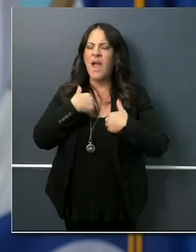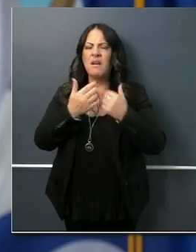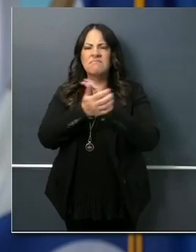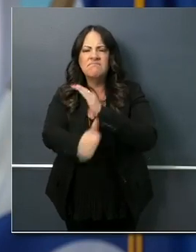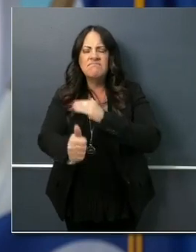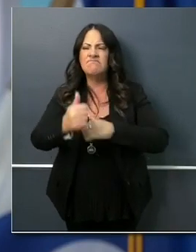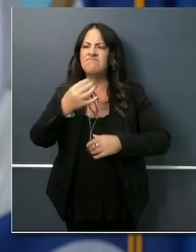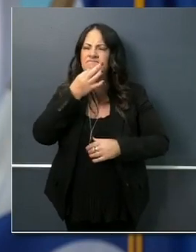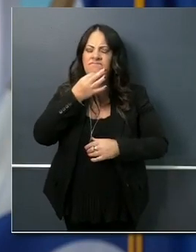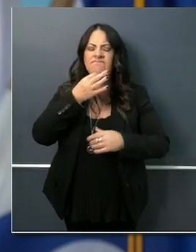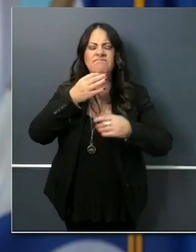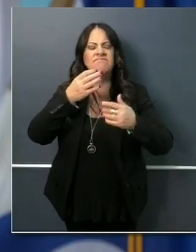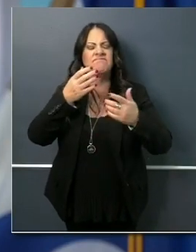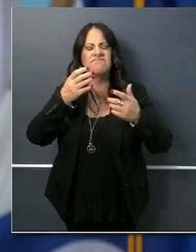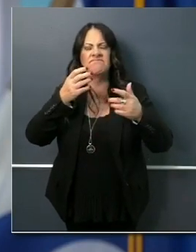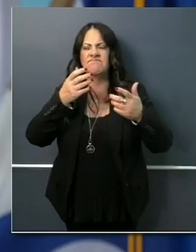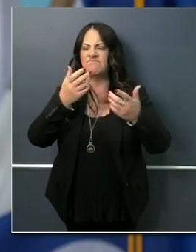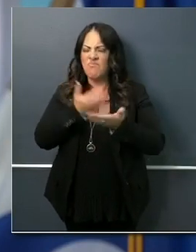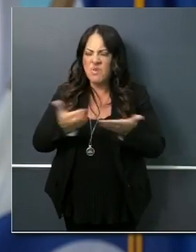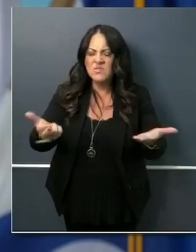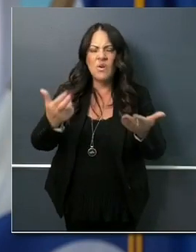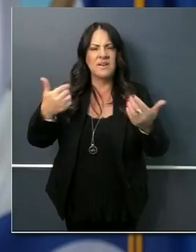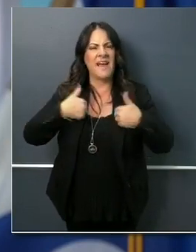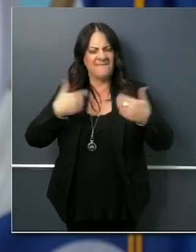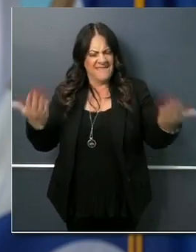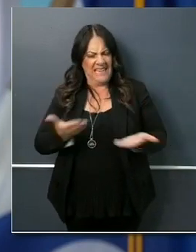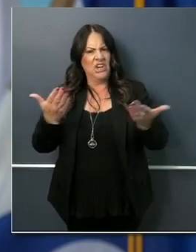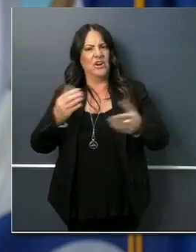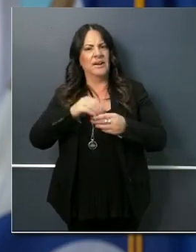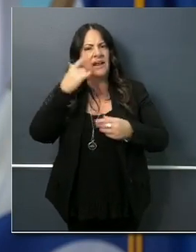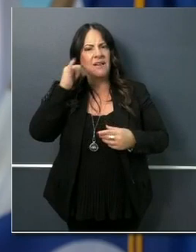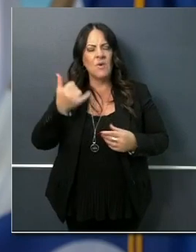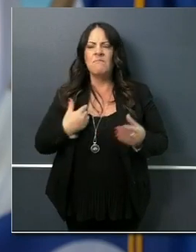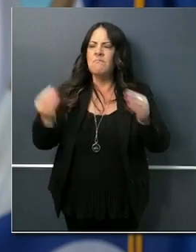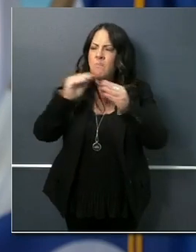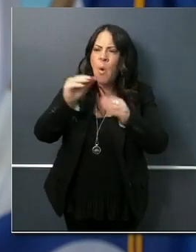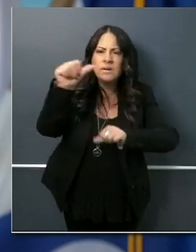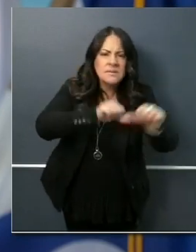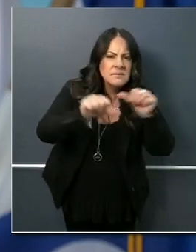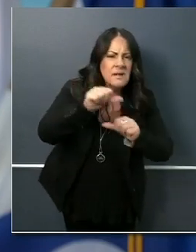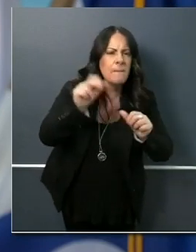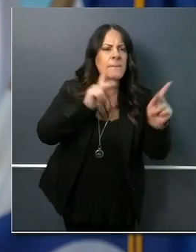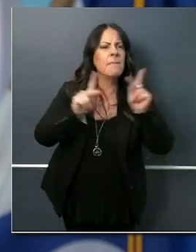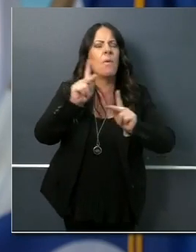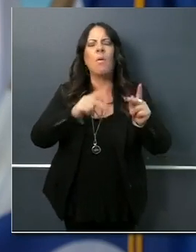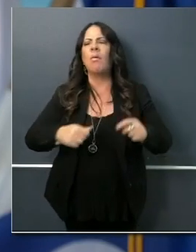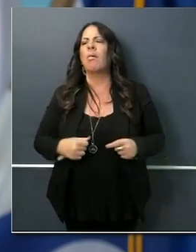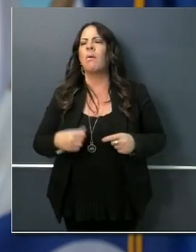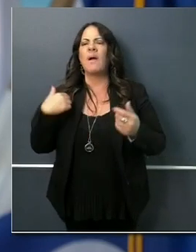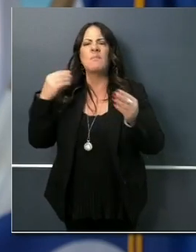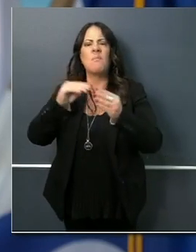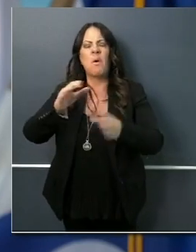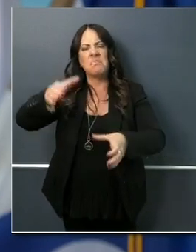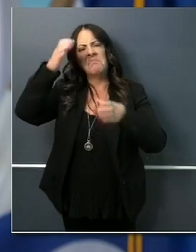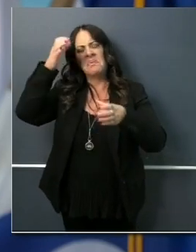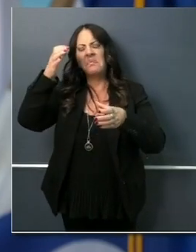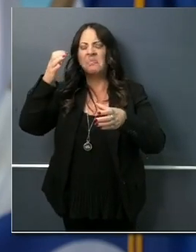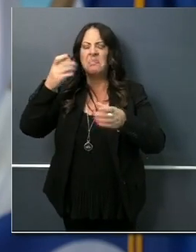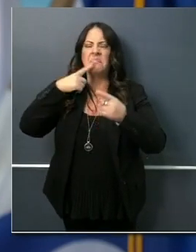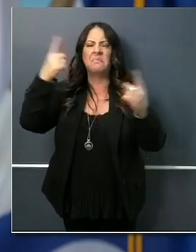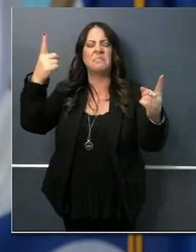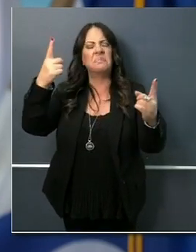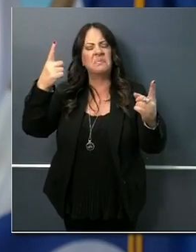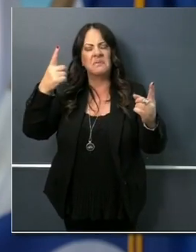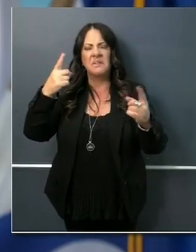it has, all the resources that reside within it, more scientists, more researchers, more Nobel laureates,